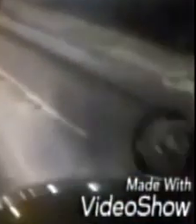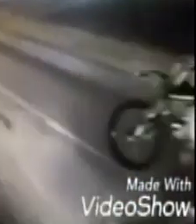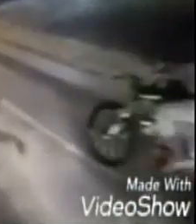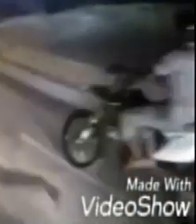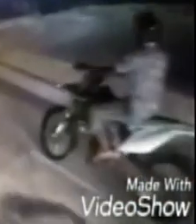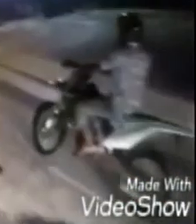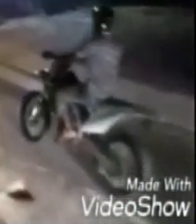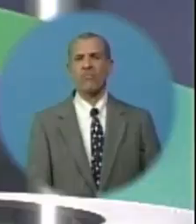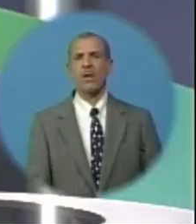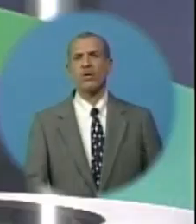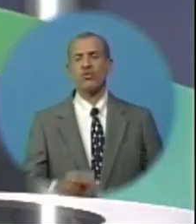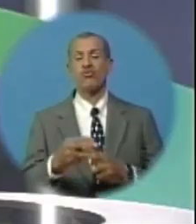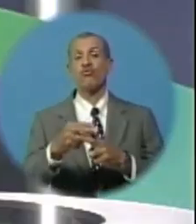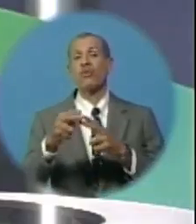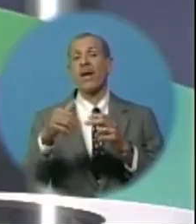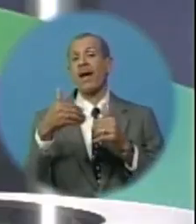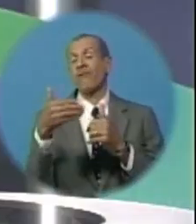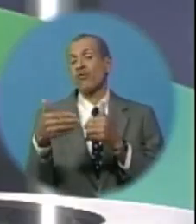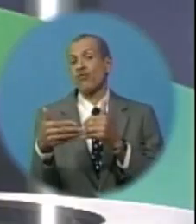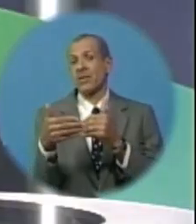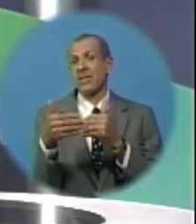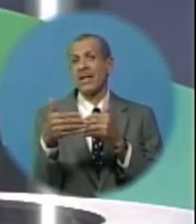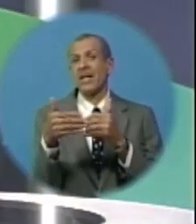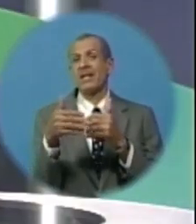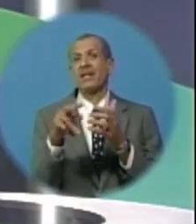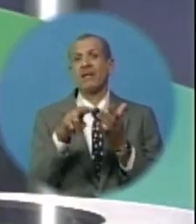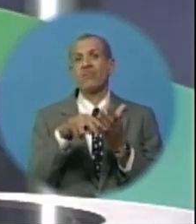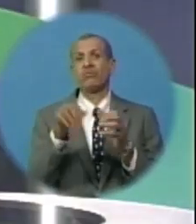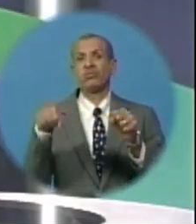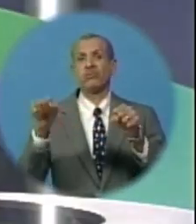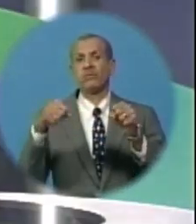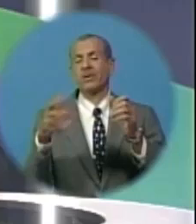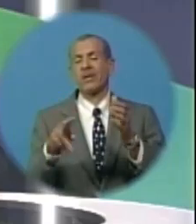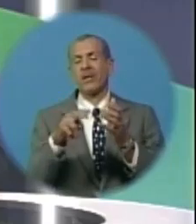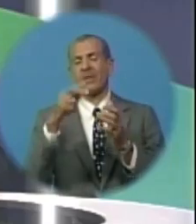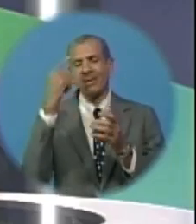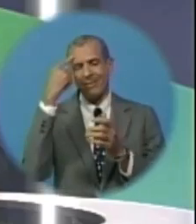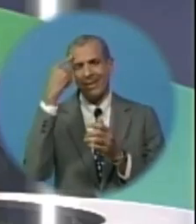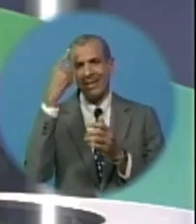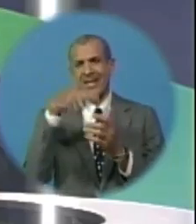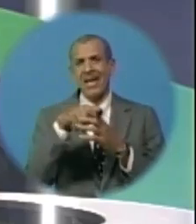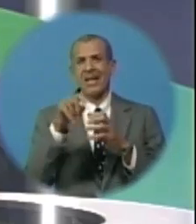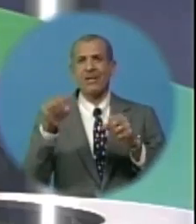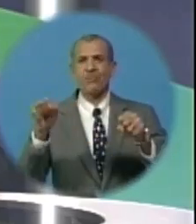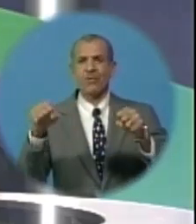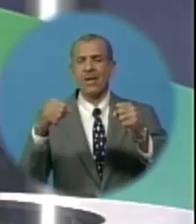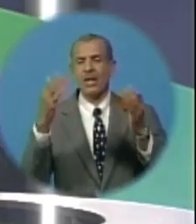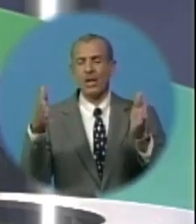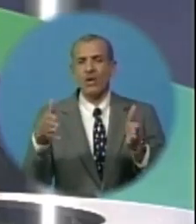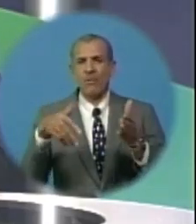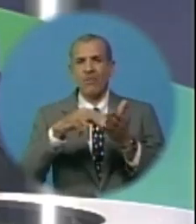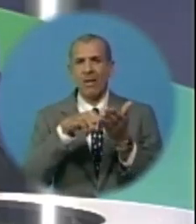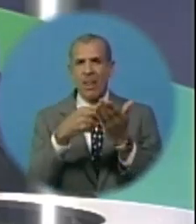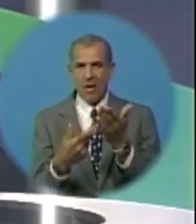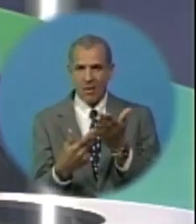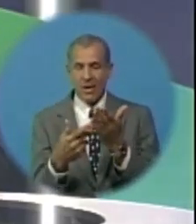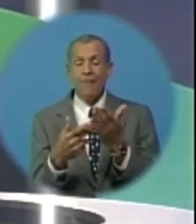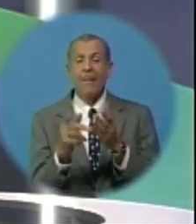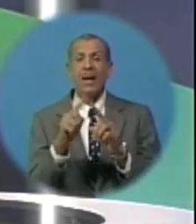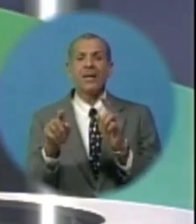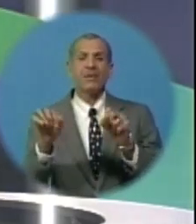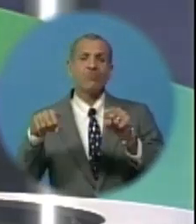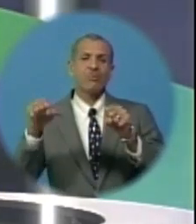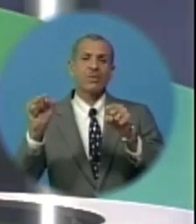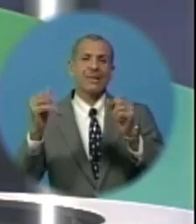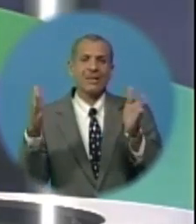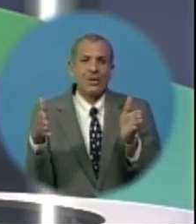And shortly afterwards, the fallen bike suggesting the rider was knocked off by the motorist. Now, some of them take off after him, and you can see, well,